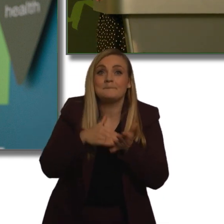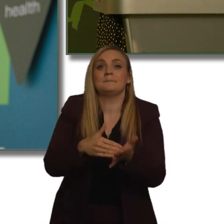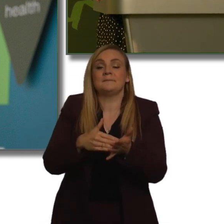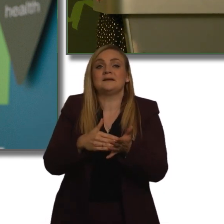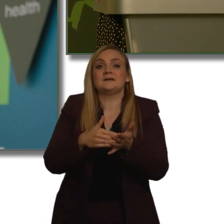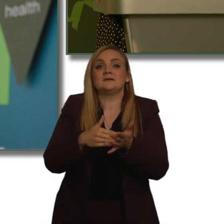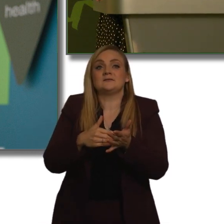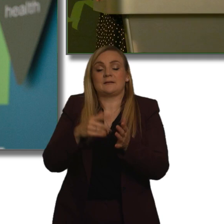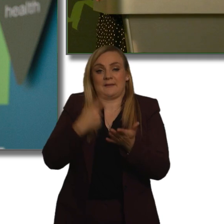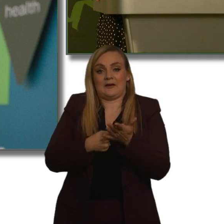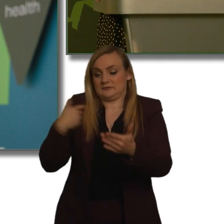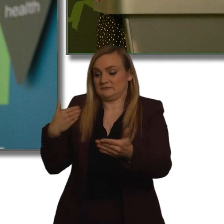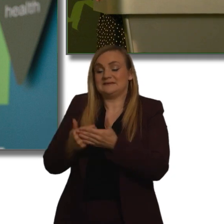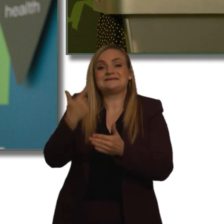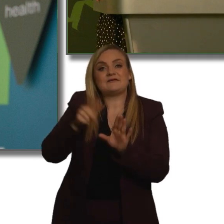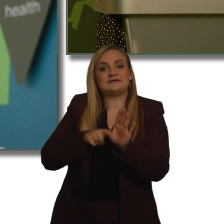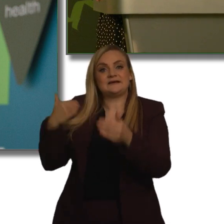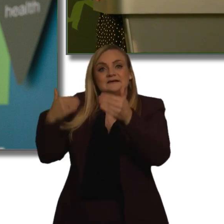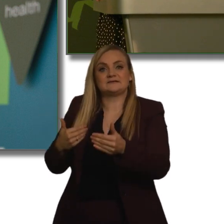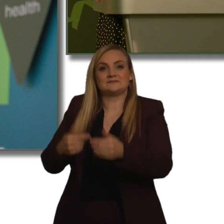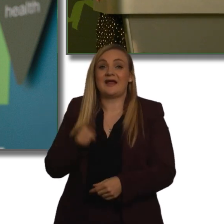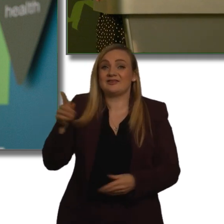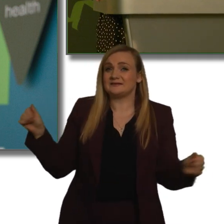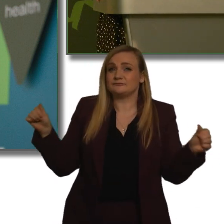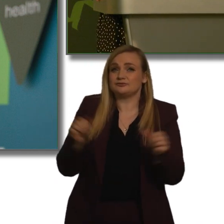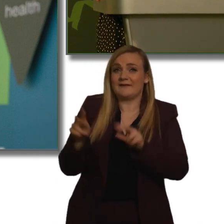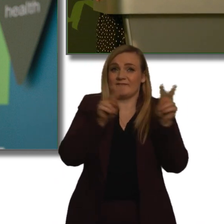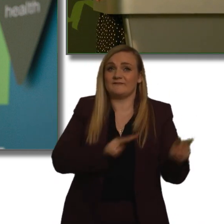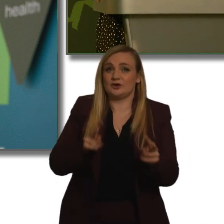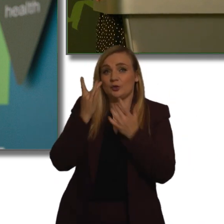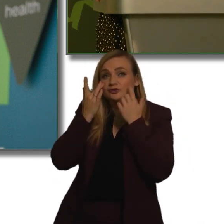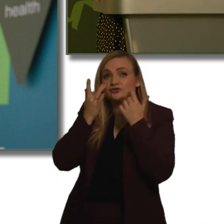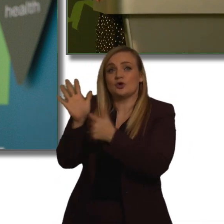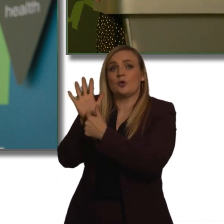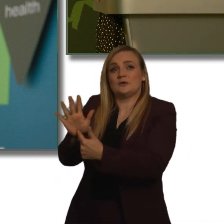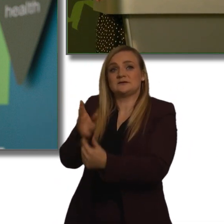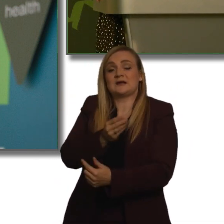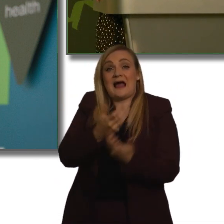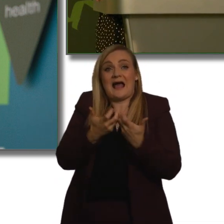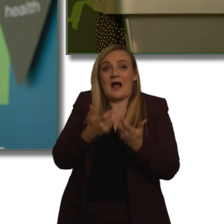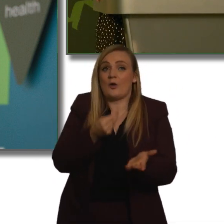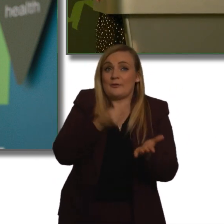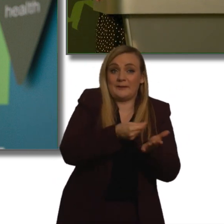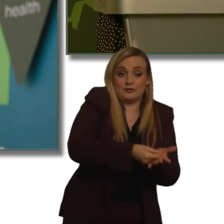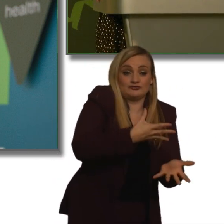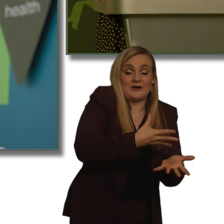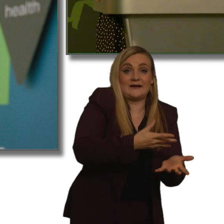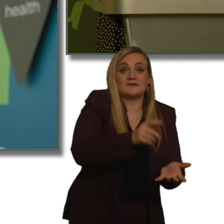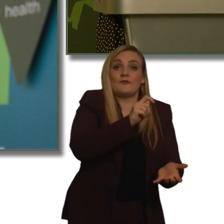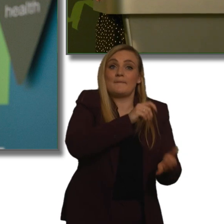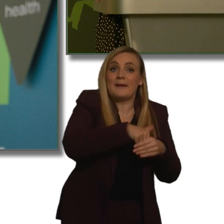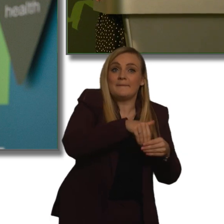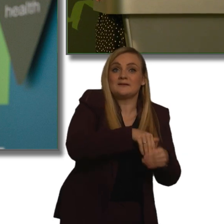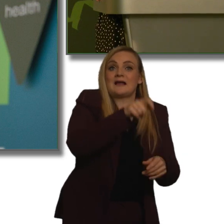7 years. And this short video highlights some of the ways that the money raised by members and customers